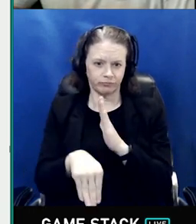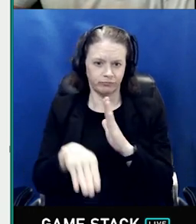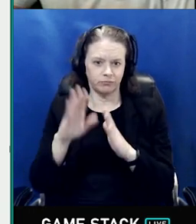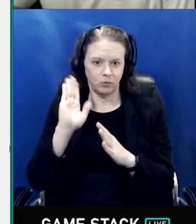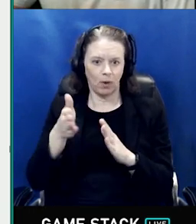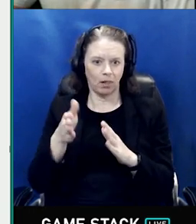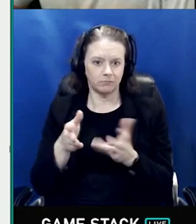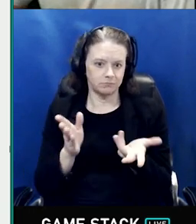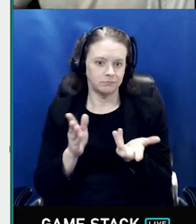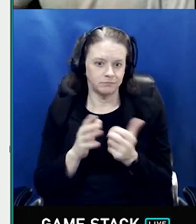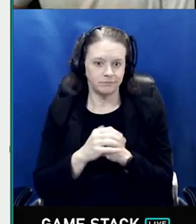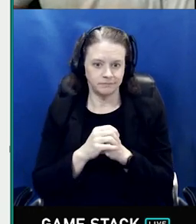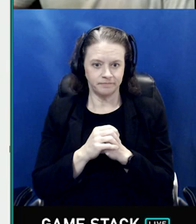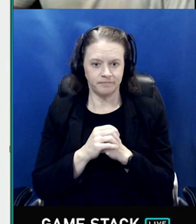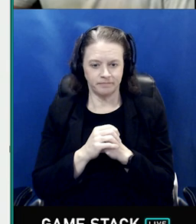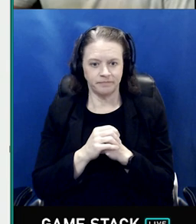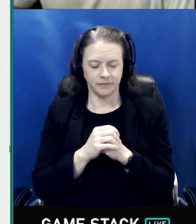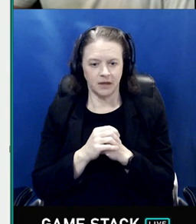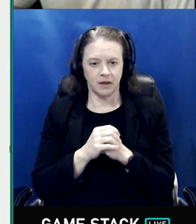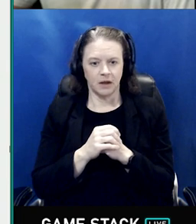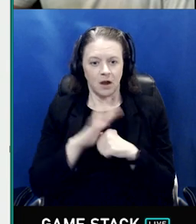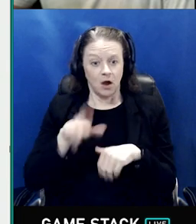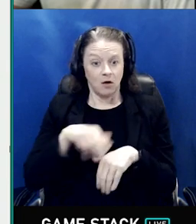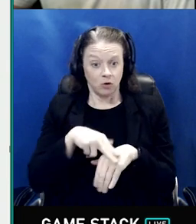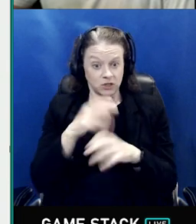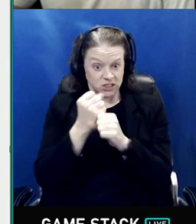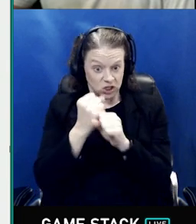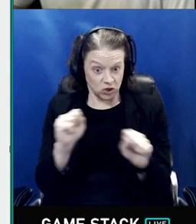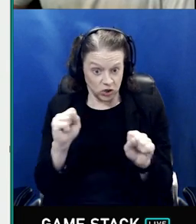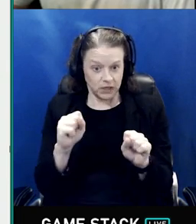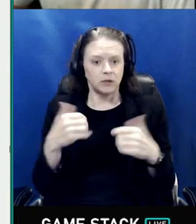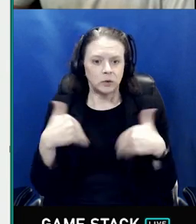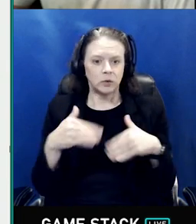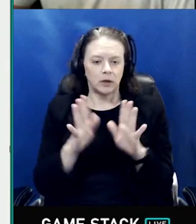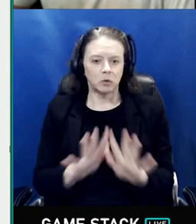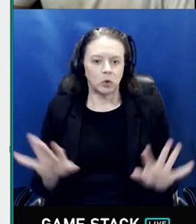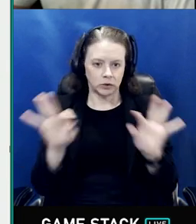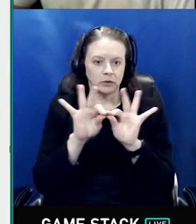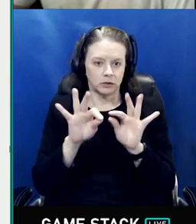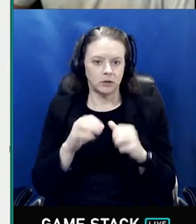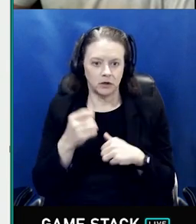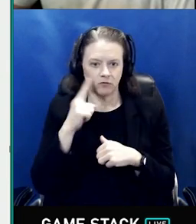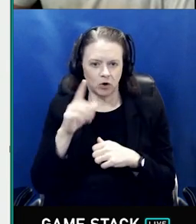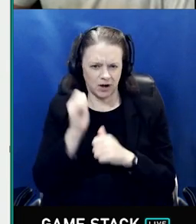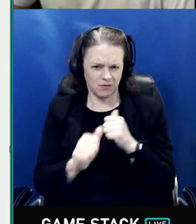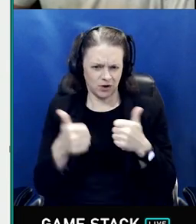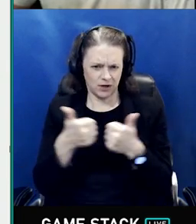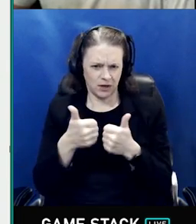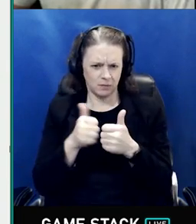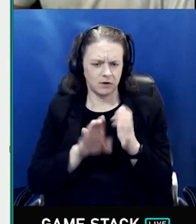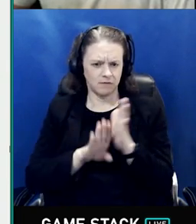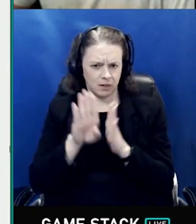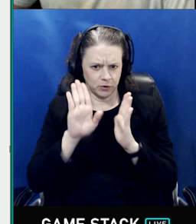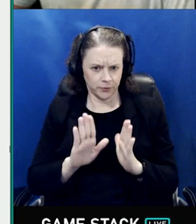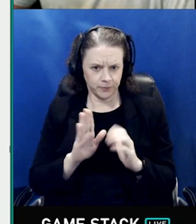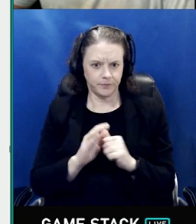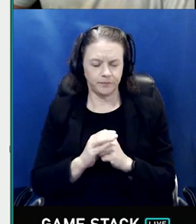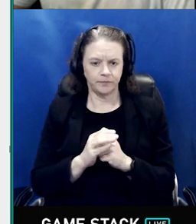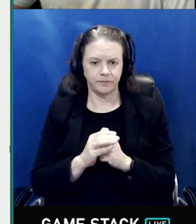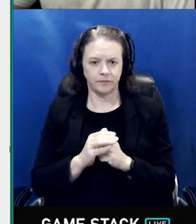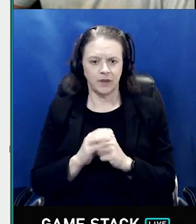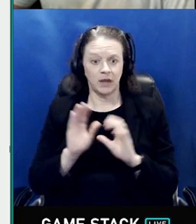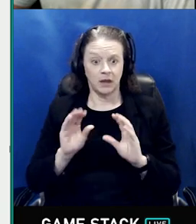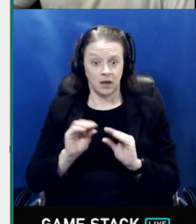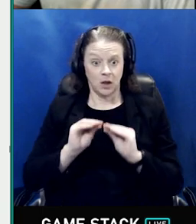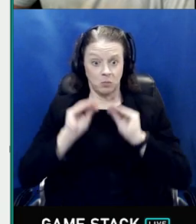then also, of course, security is a big concern for every game developer putting their database out there on